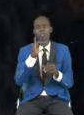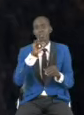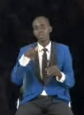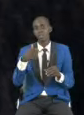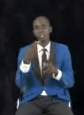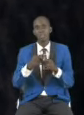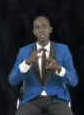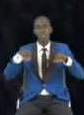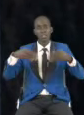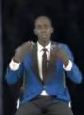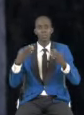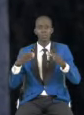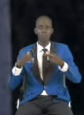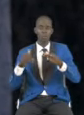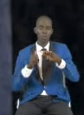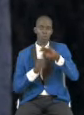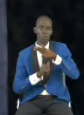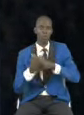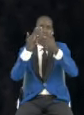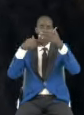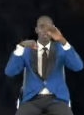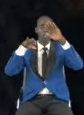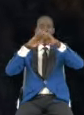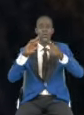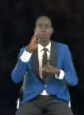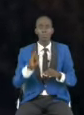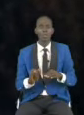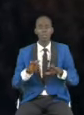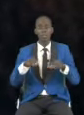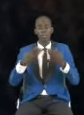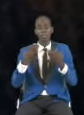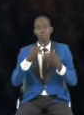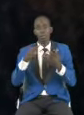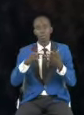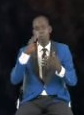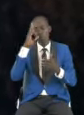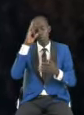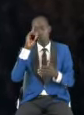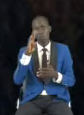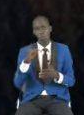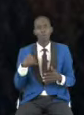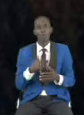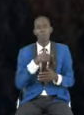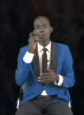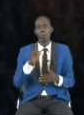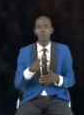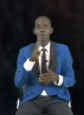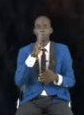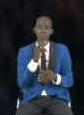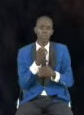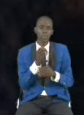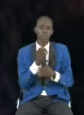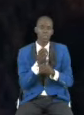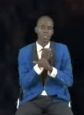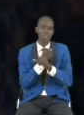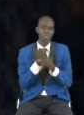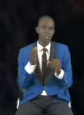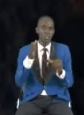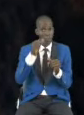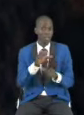must be saved. And remember, is Christ our Passover, and already